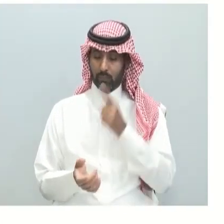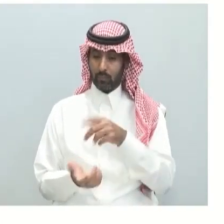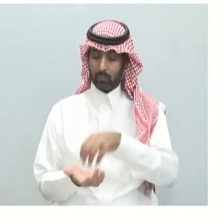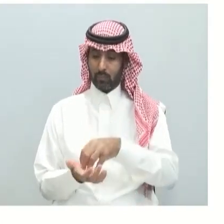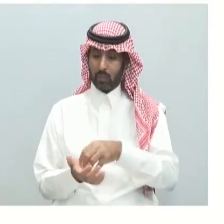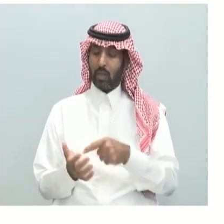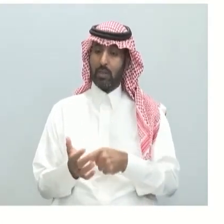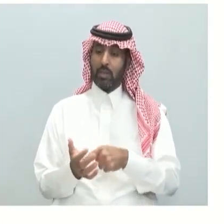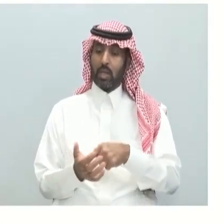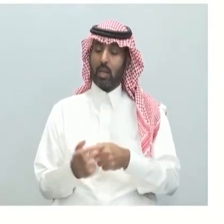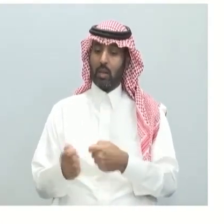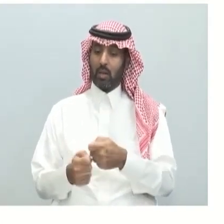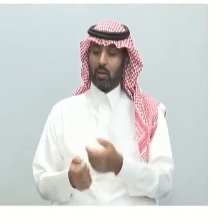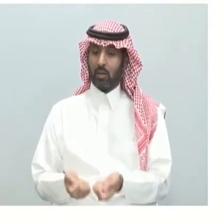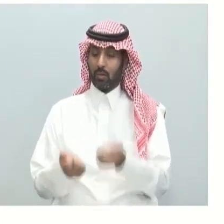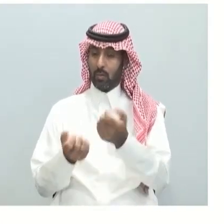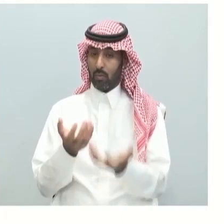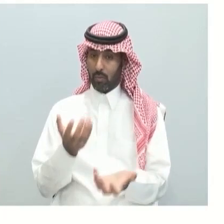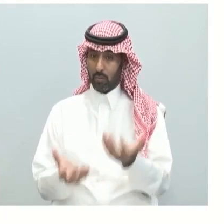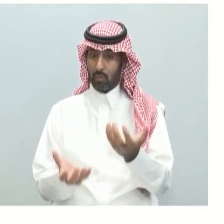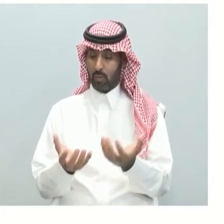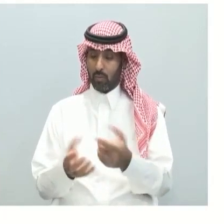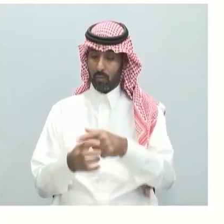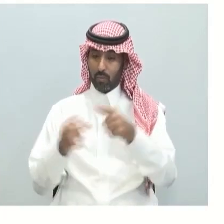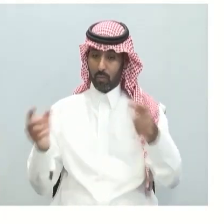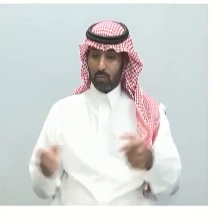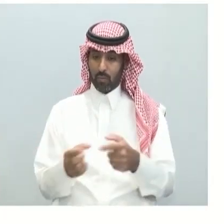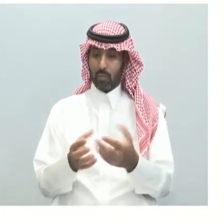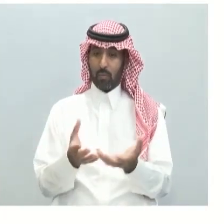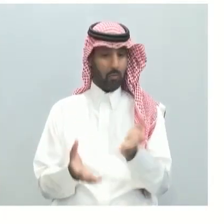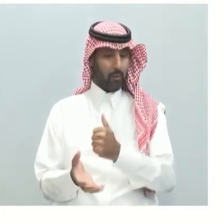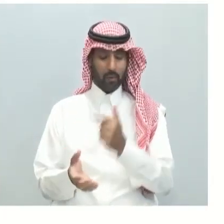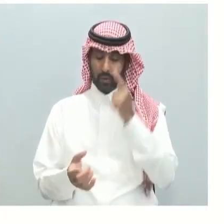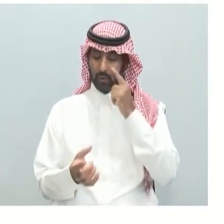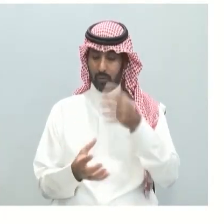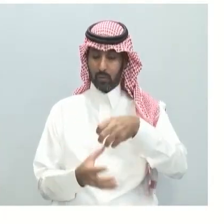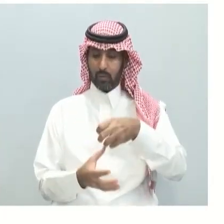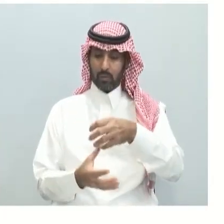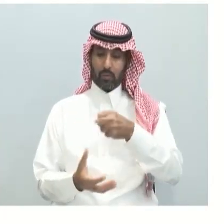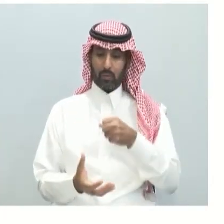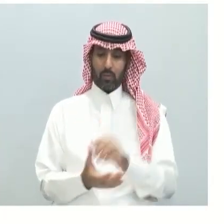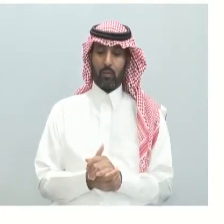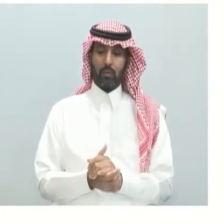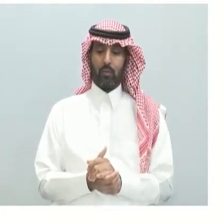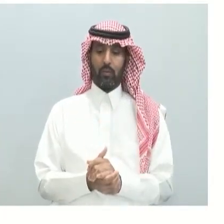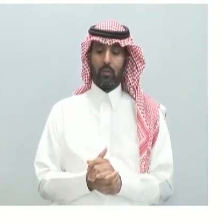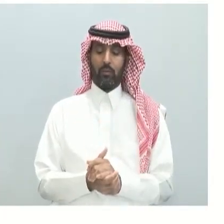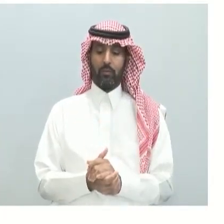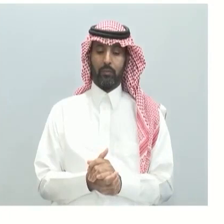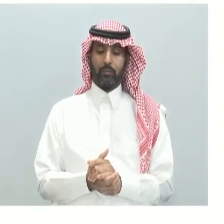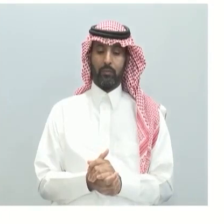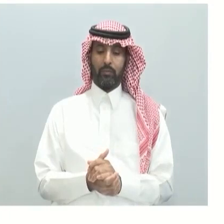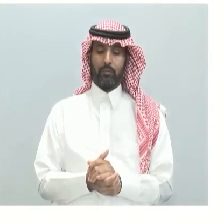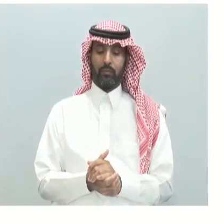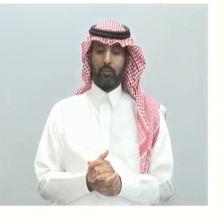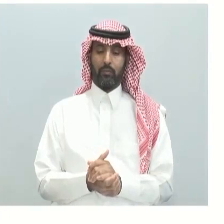central market that sold goods by weight out of large canisters or burlap bags and were free of packaging. So